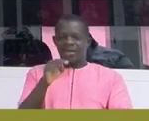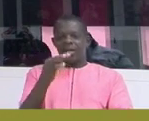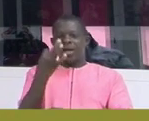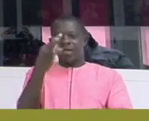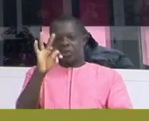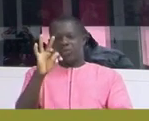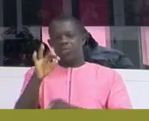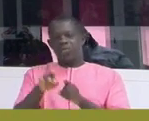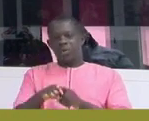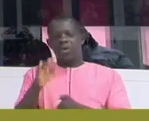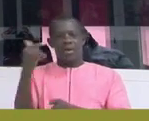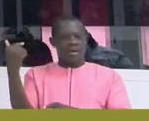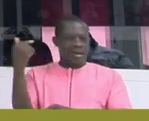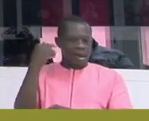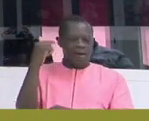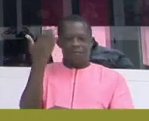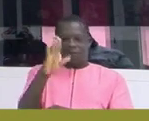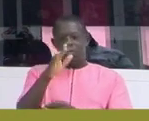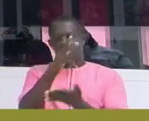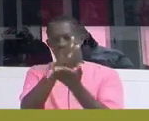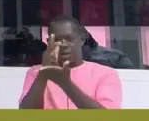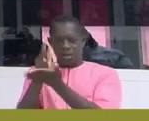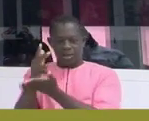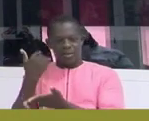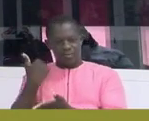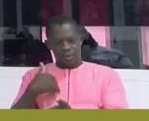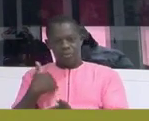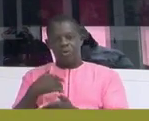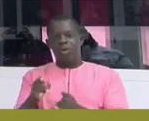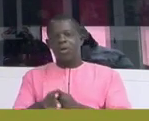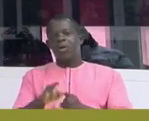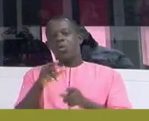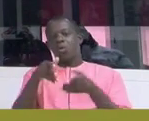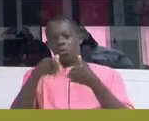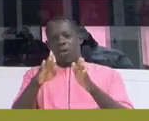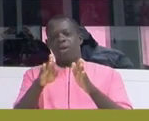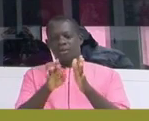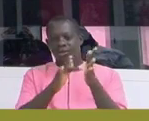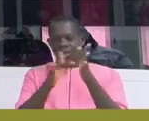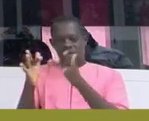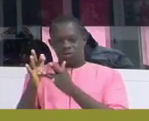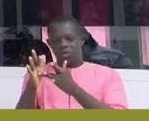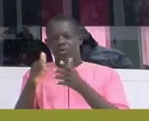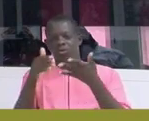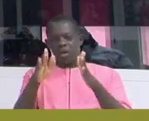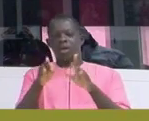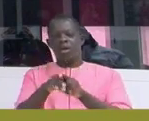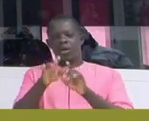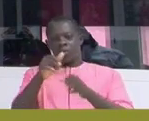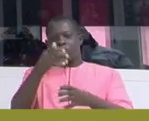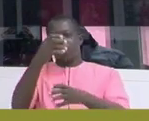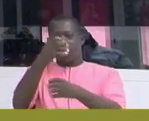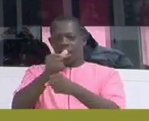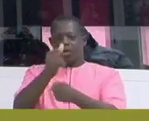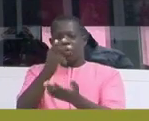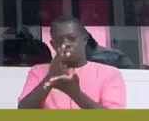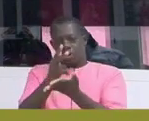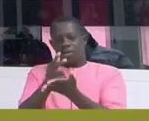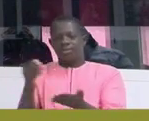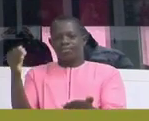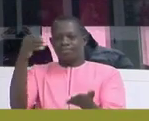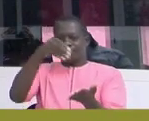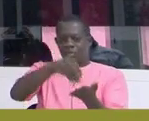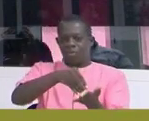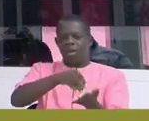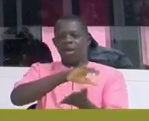to ask that as we hear from the witnesses that by Holy Spirit you will glad the